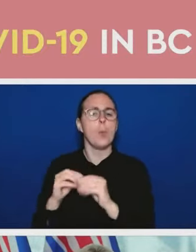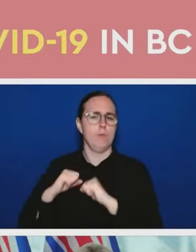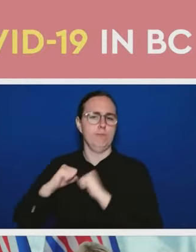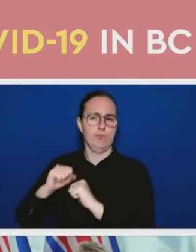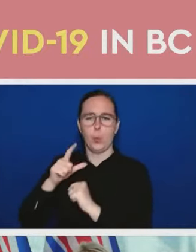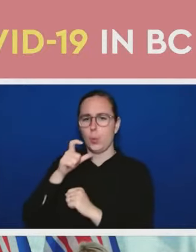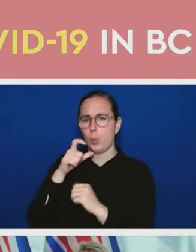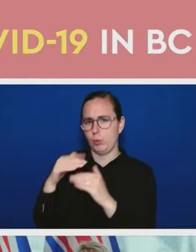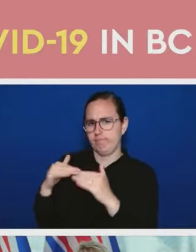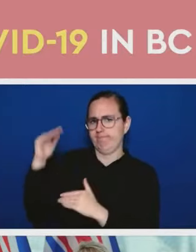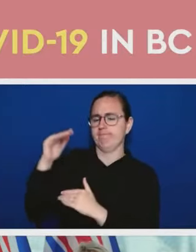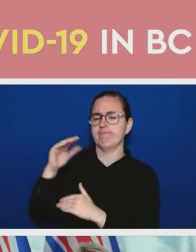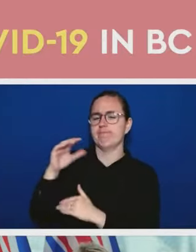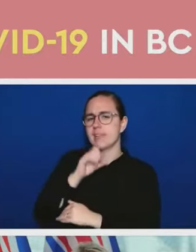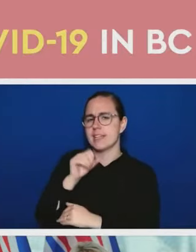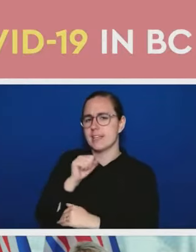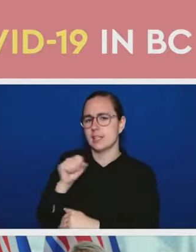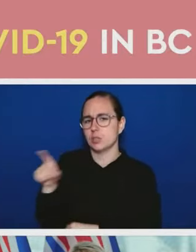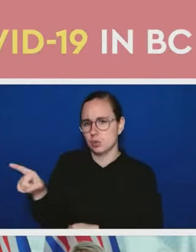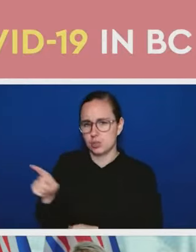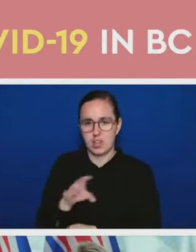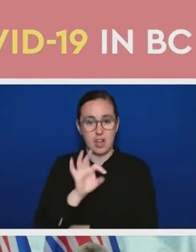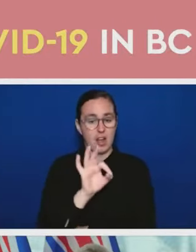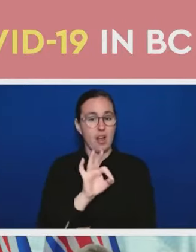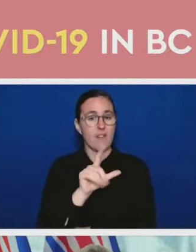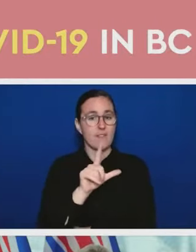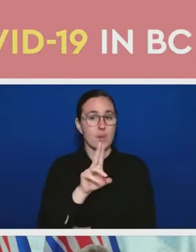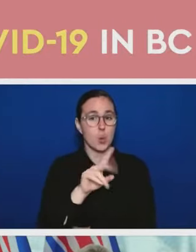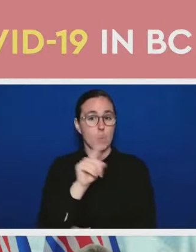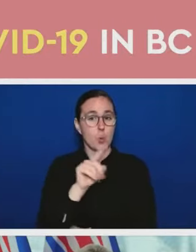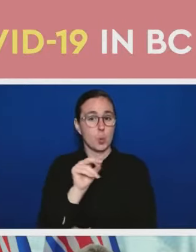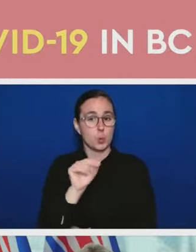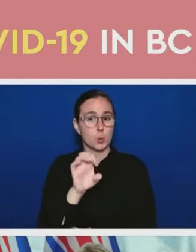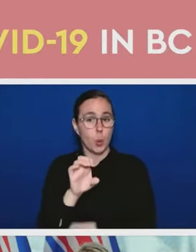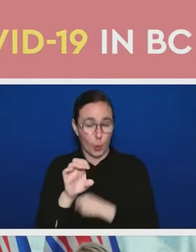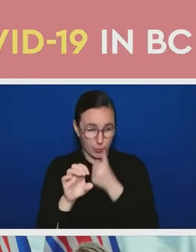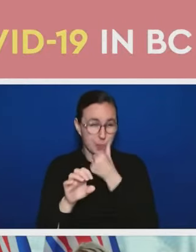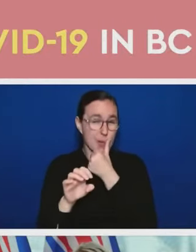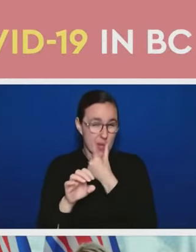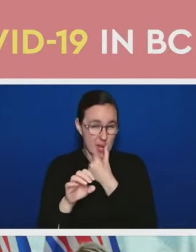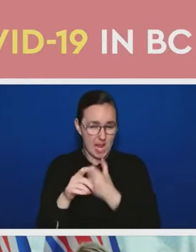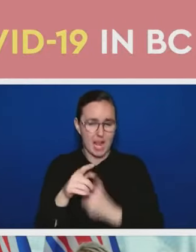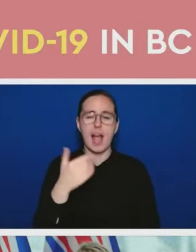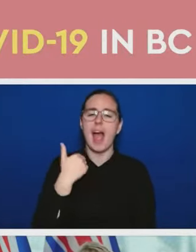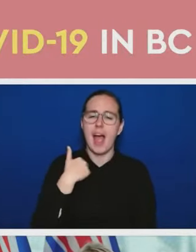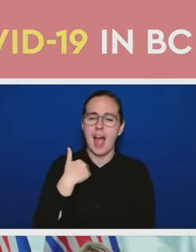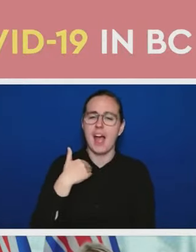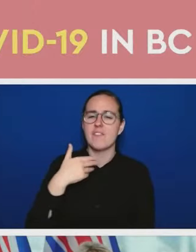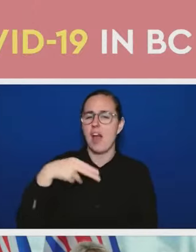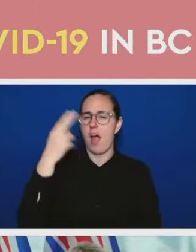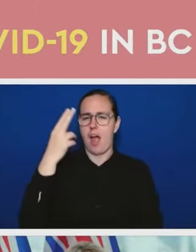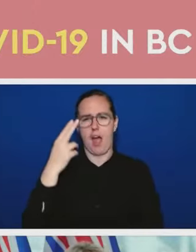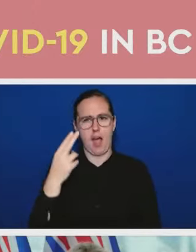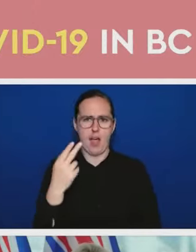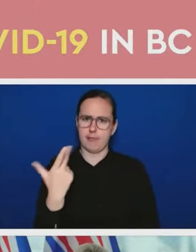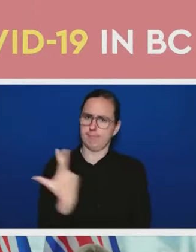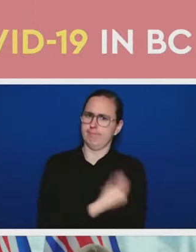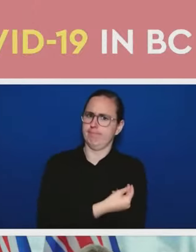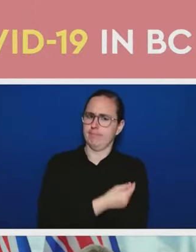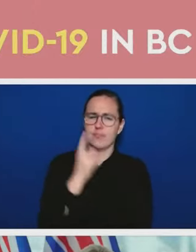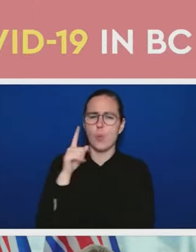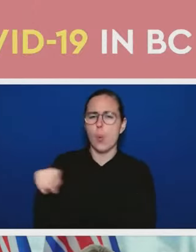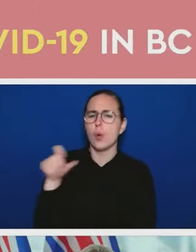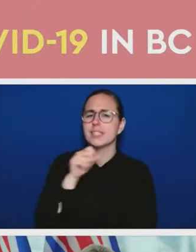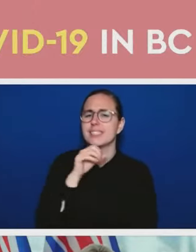And the Fluzone high dose is available, and we'll be giving it to seniors in long-term care and assisted living, along with your